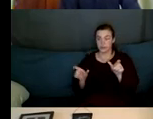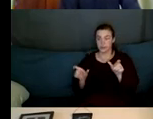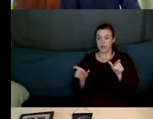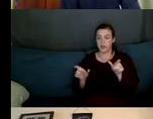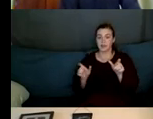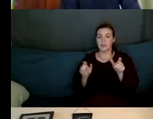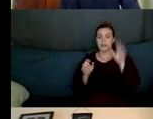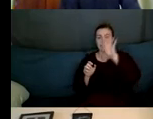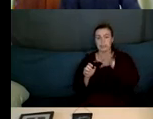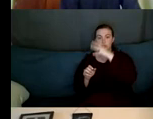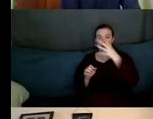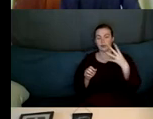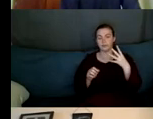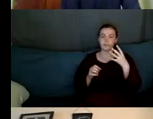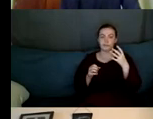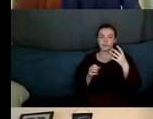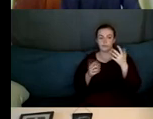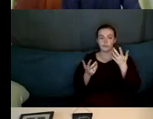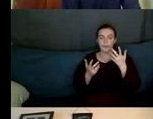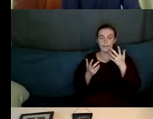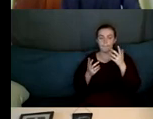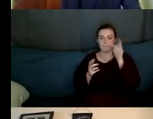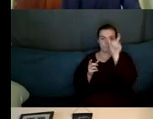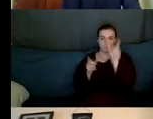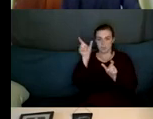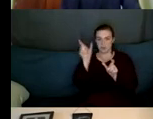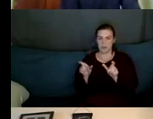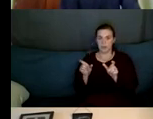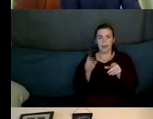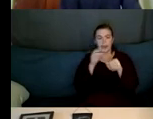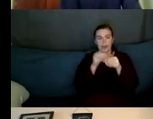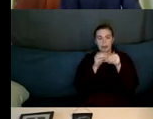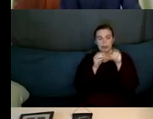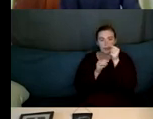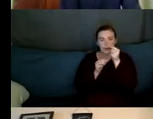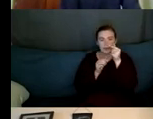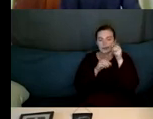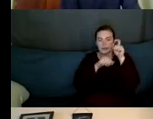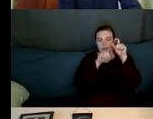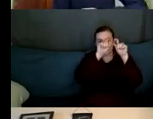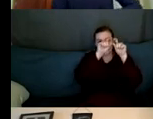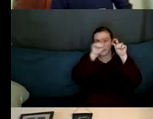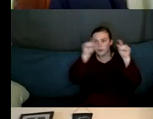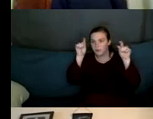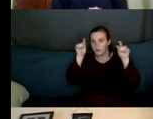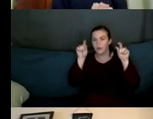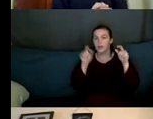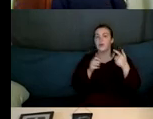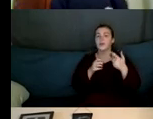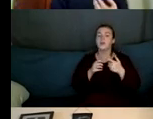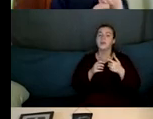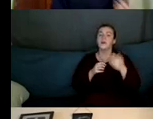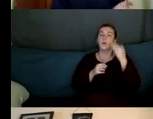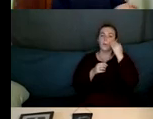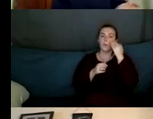scheduling workbook columns. And I added a little bit at the top. So I know that in this